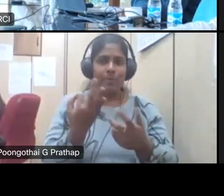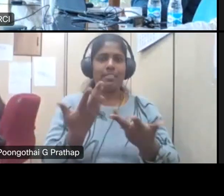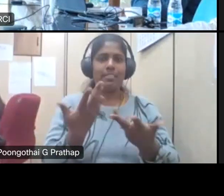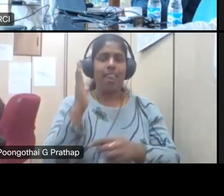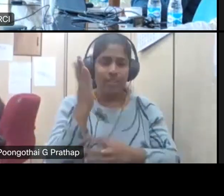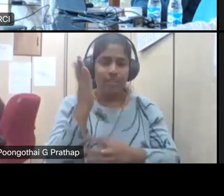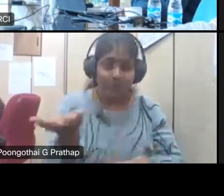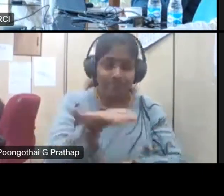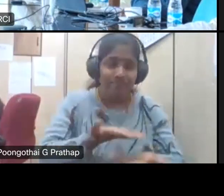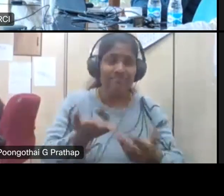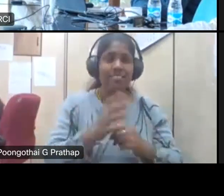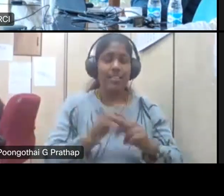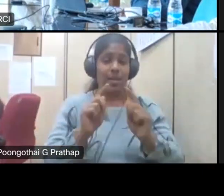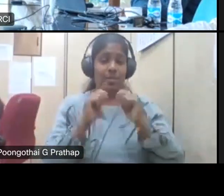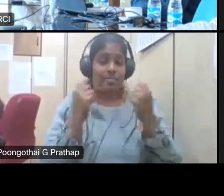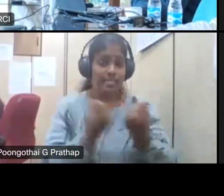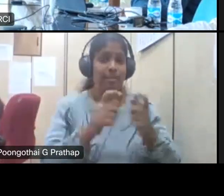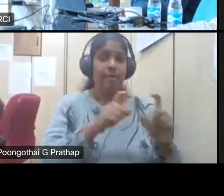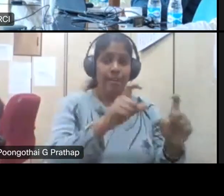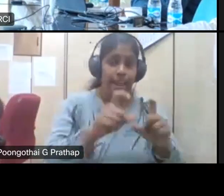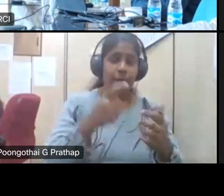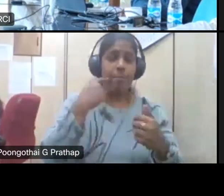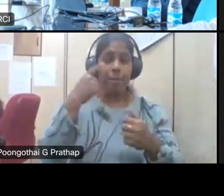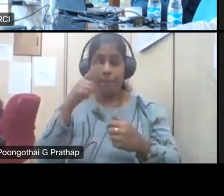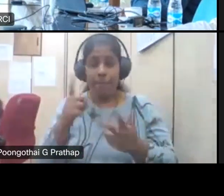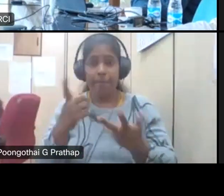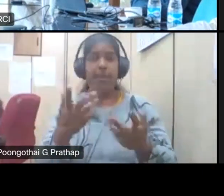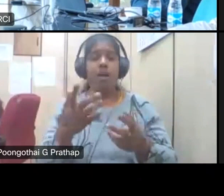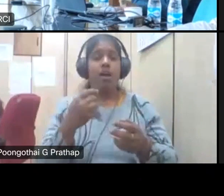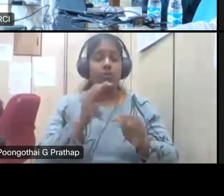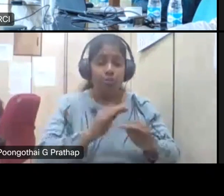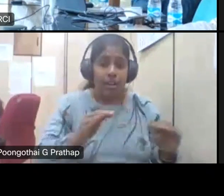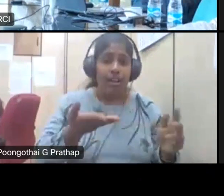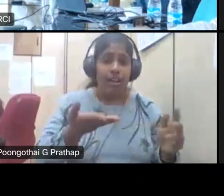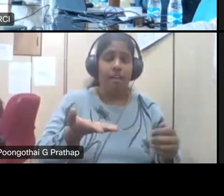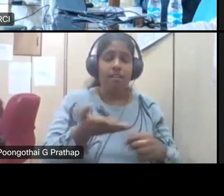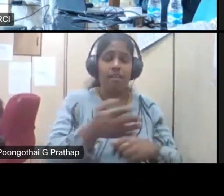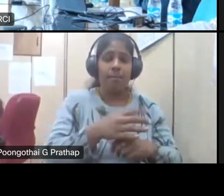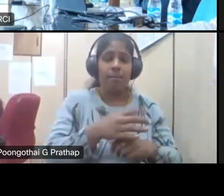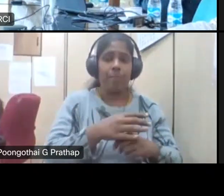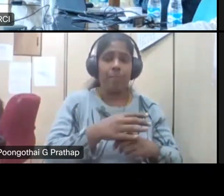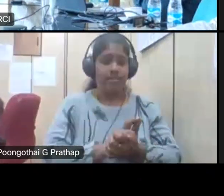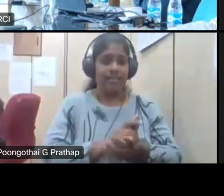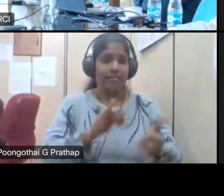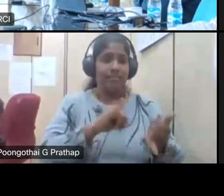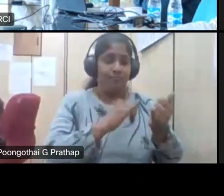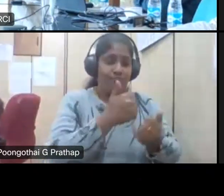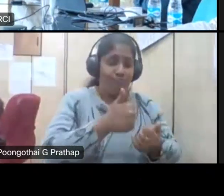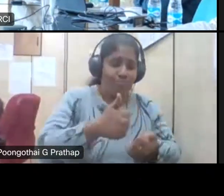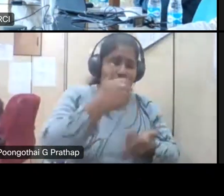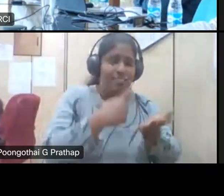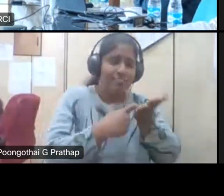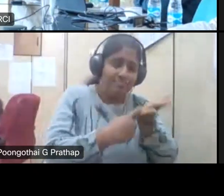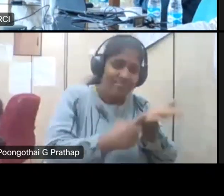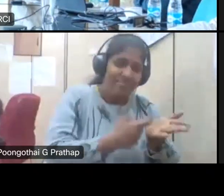presentation, the team of caregivers, the parents, children, and most respectfully to the secretary of the department